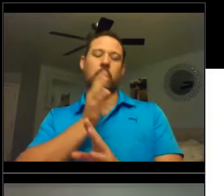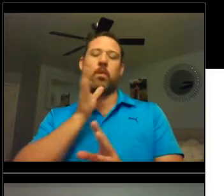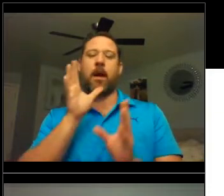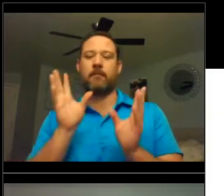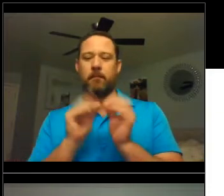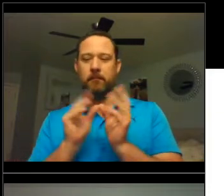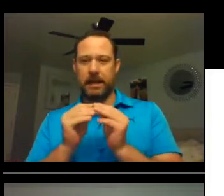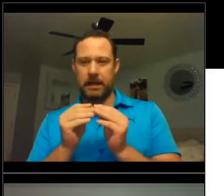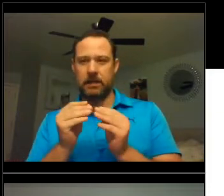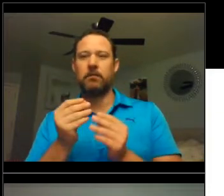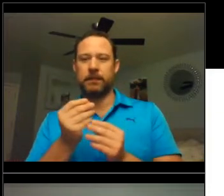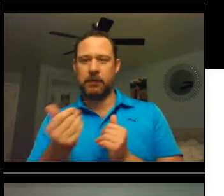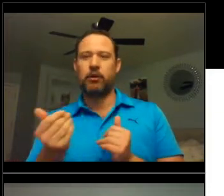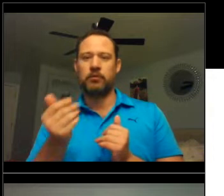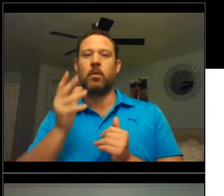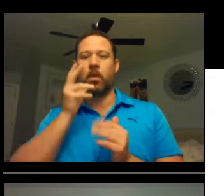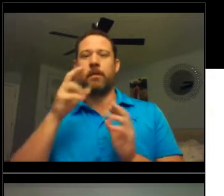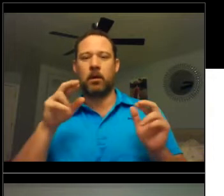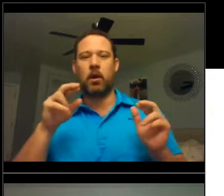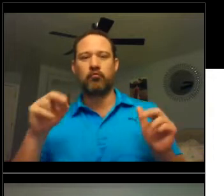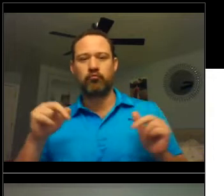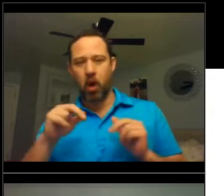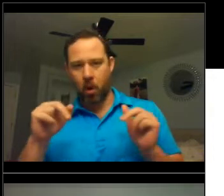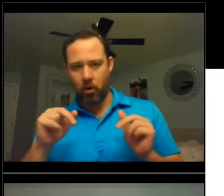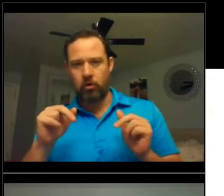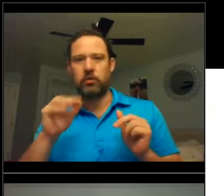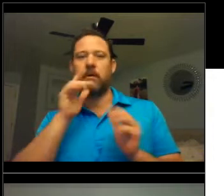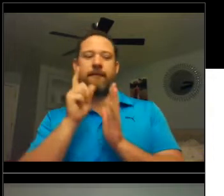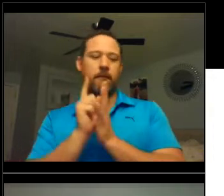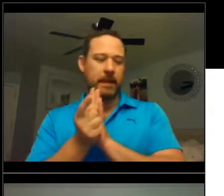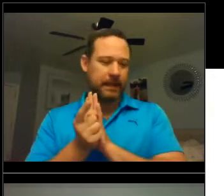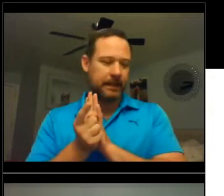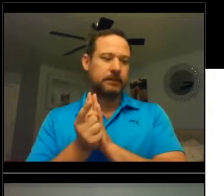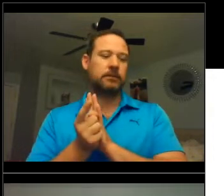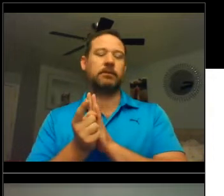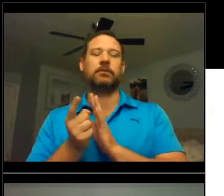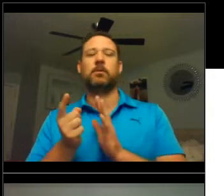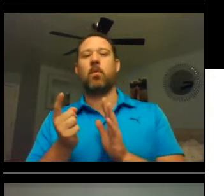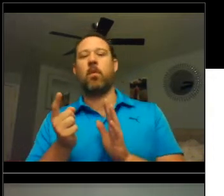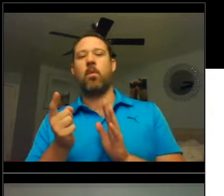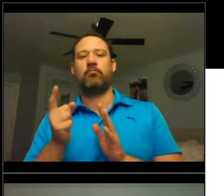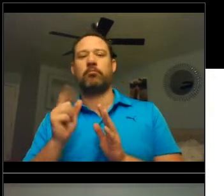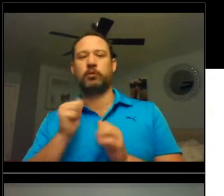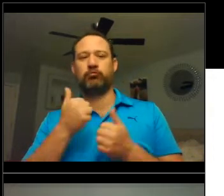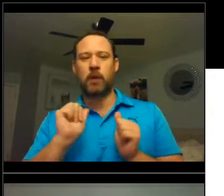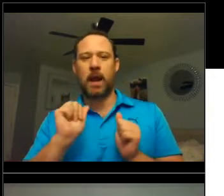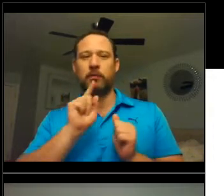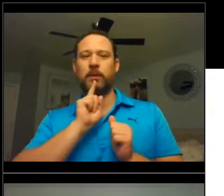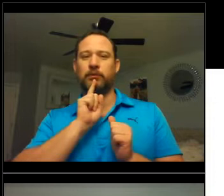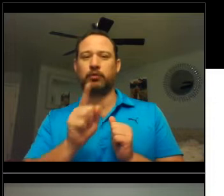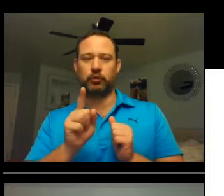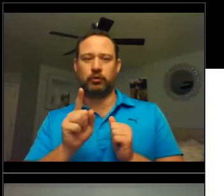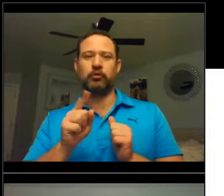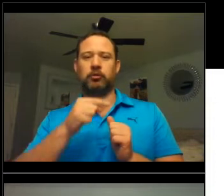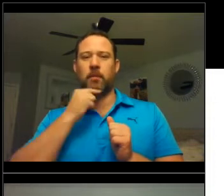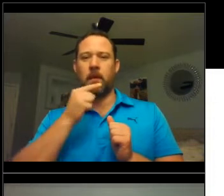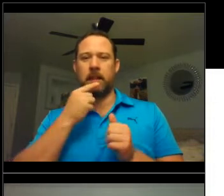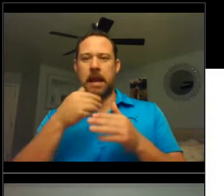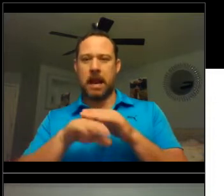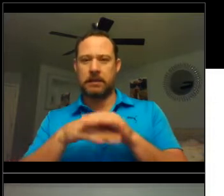materials. They will be recorded. We will have minutes. We're trying to ensure that public access